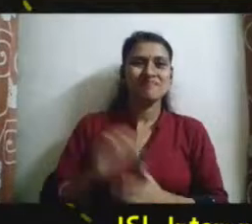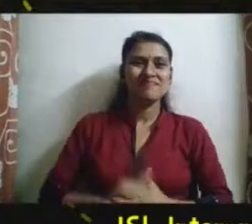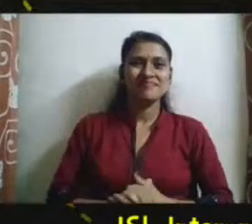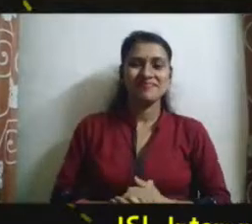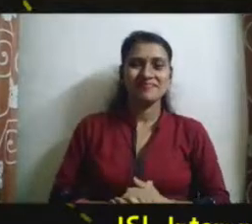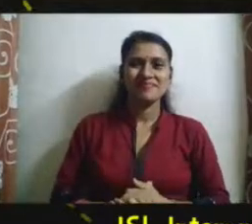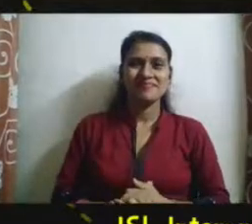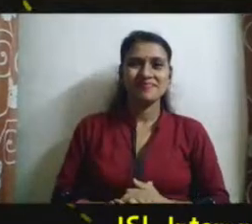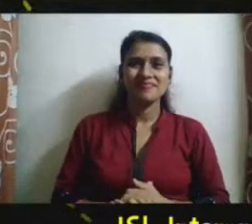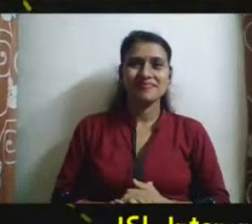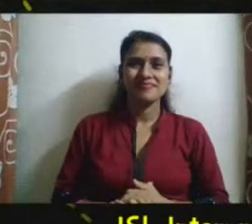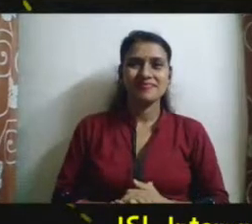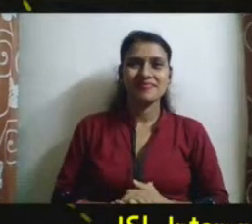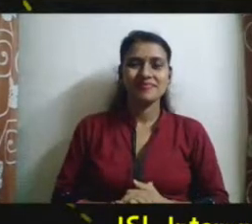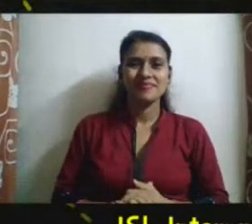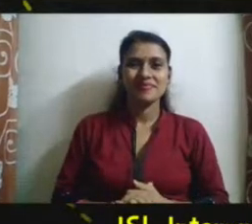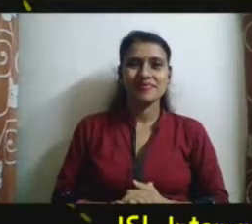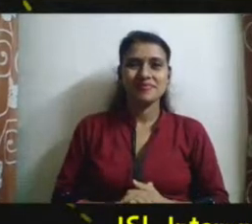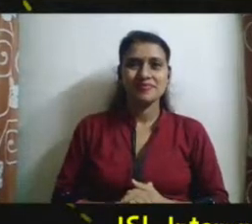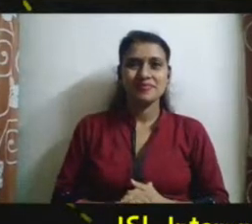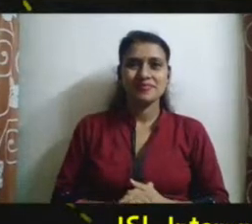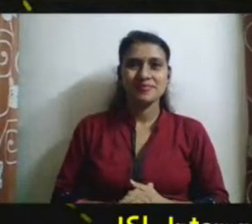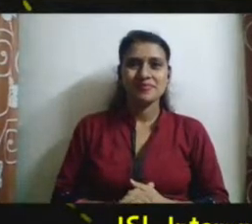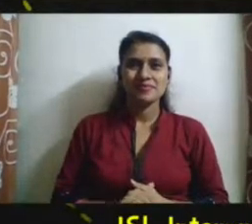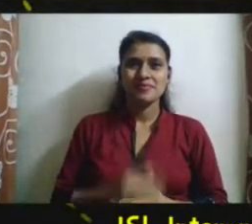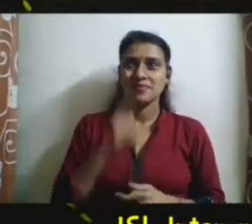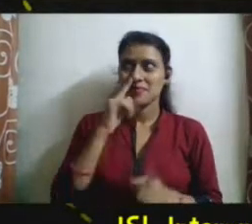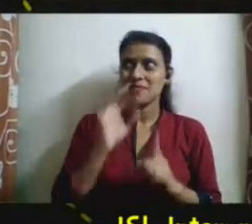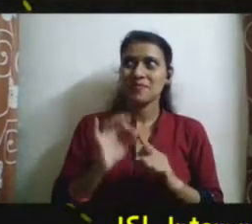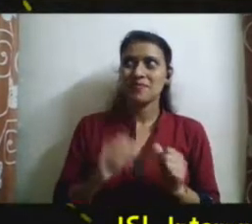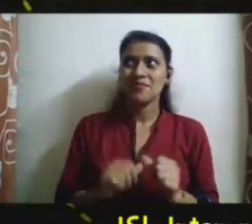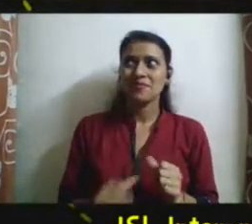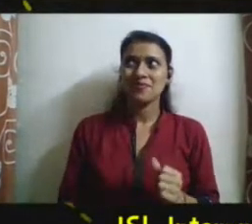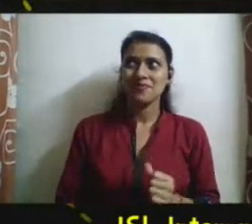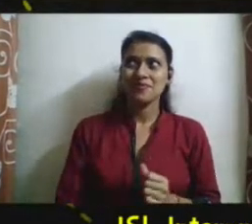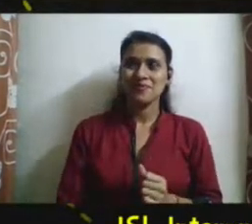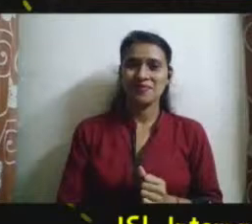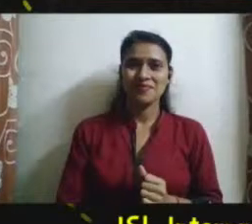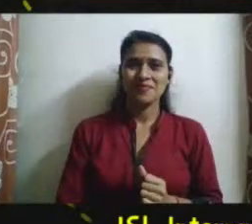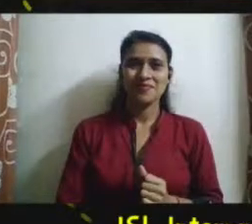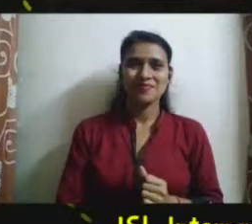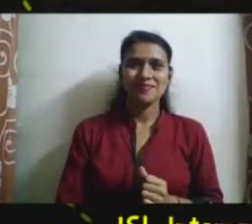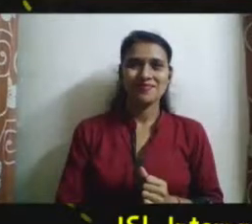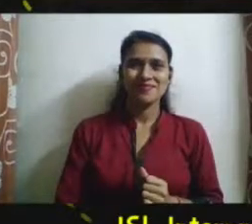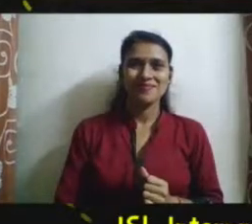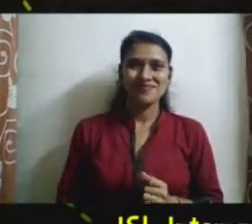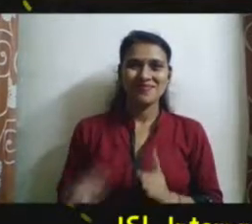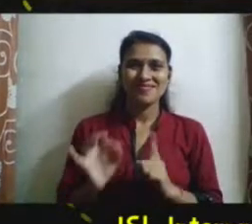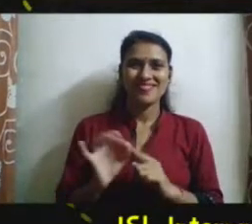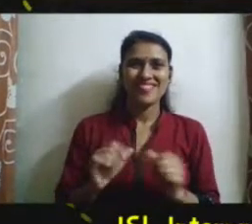Yeah. So you were saying something? No. Yeah, so I